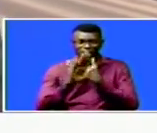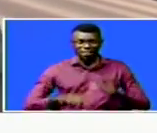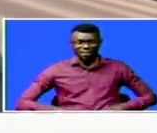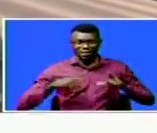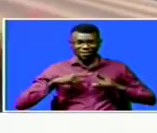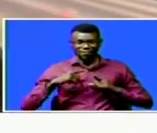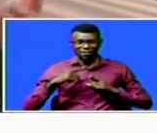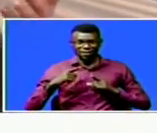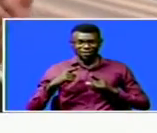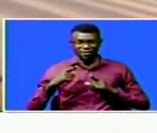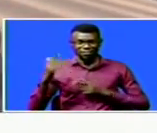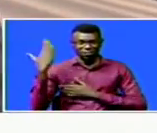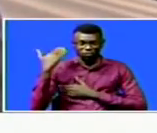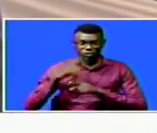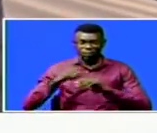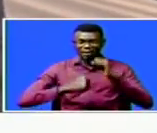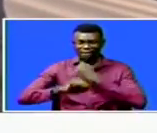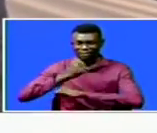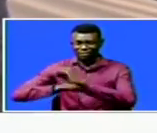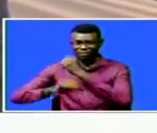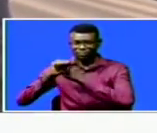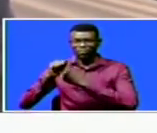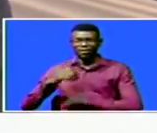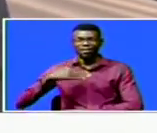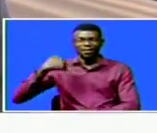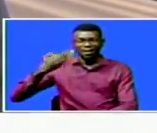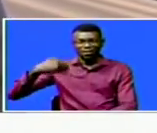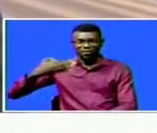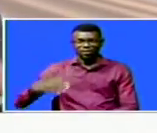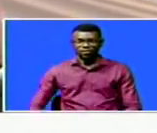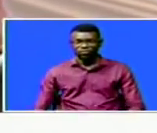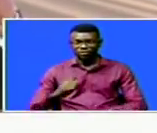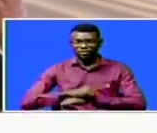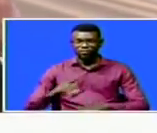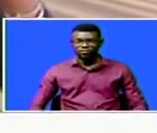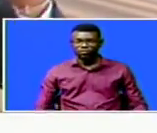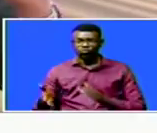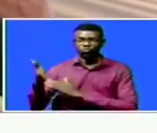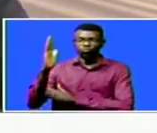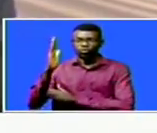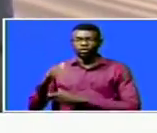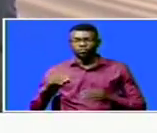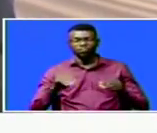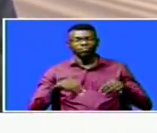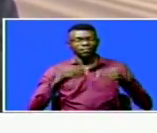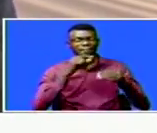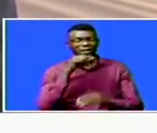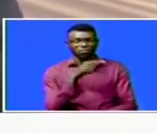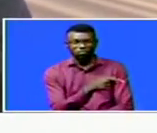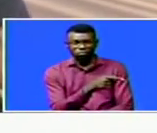life in the things that we do every day. May the Almighty God give this giant of